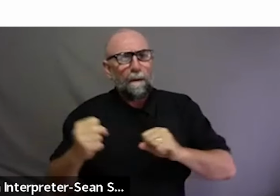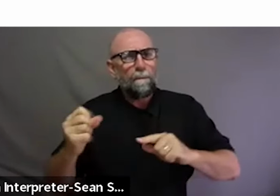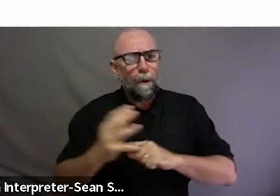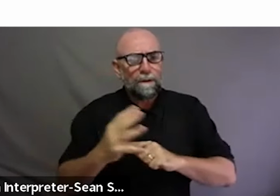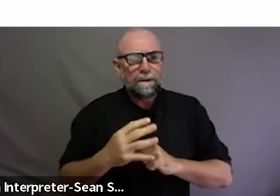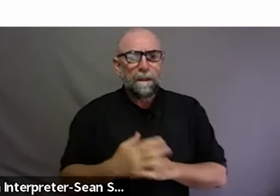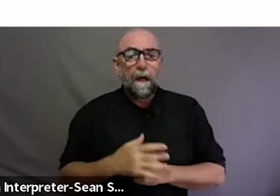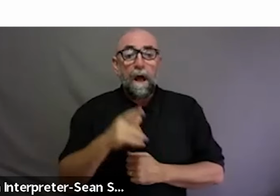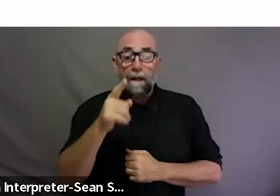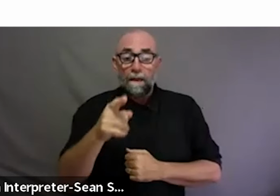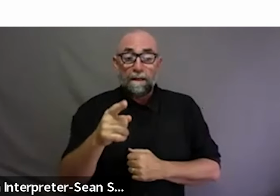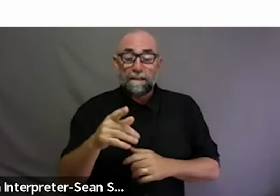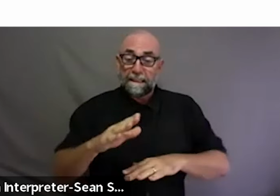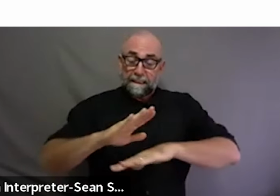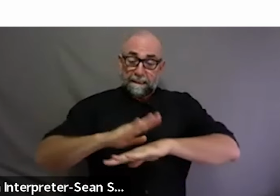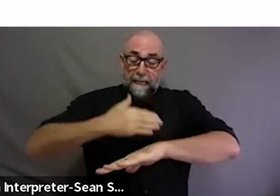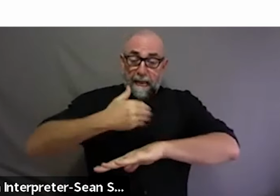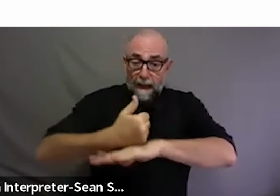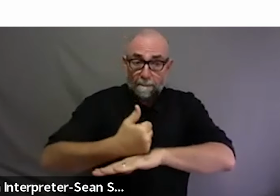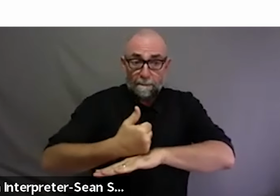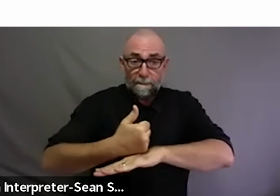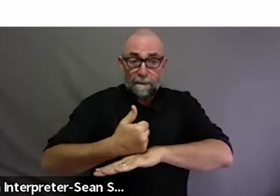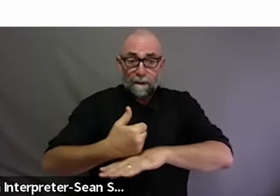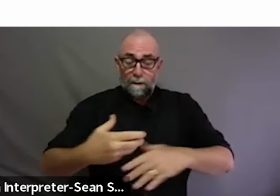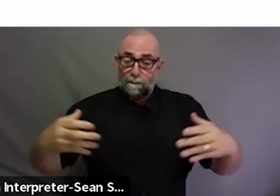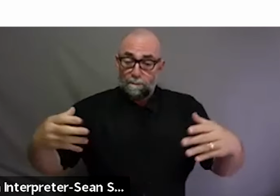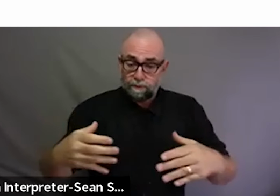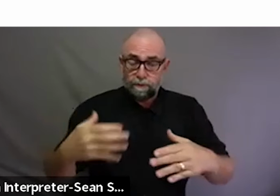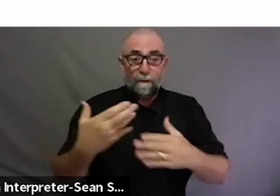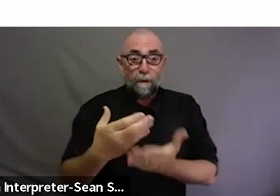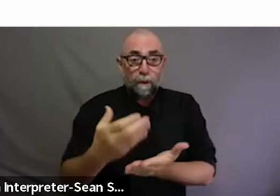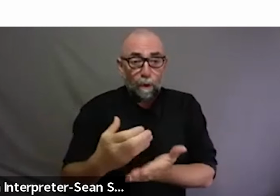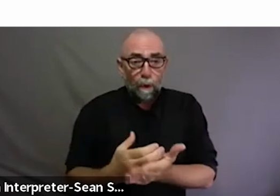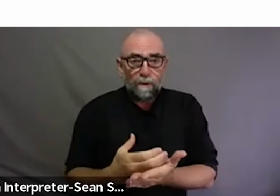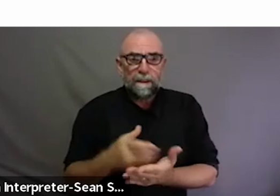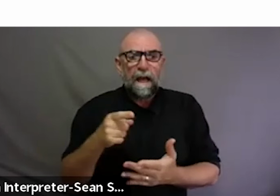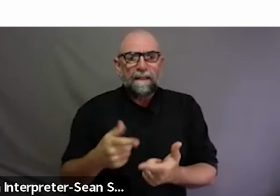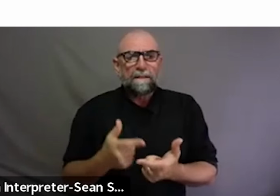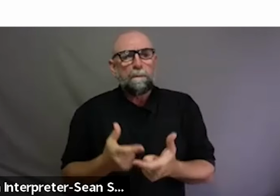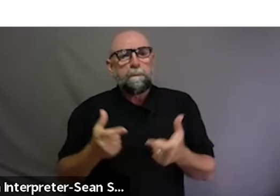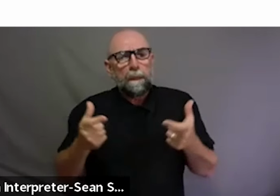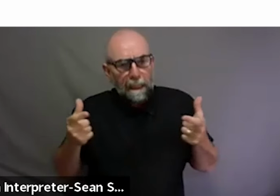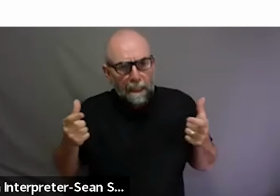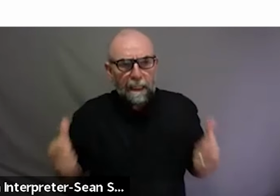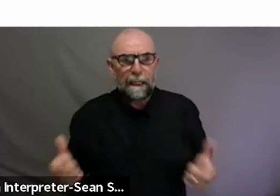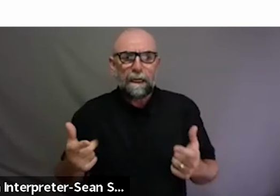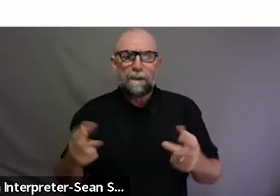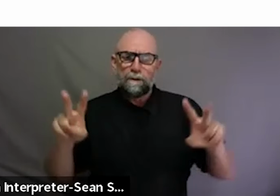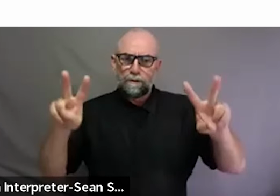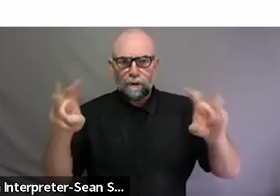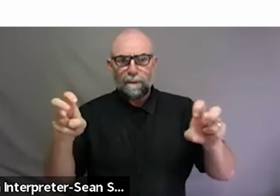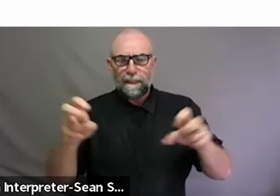big topic, and also was designing in greater flexibility around assessment